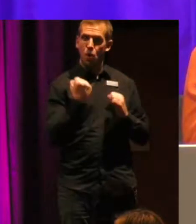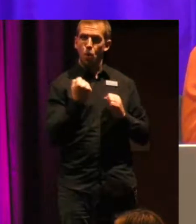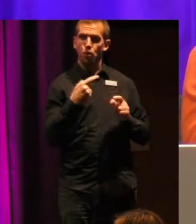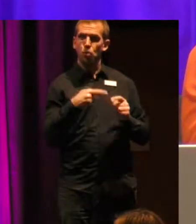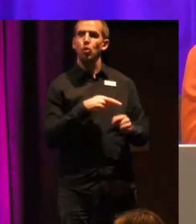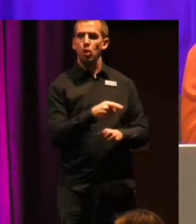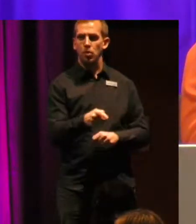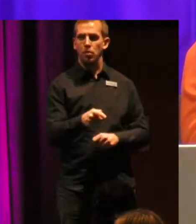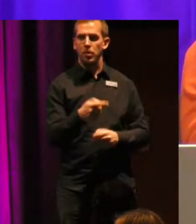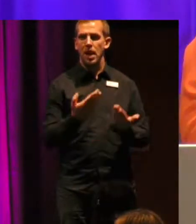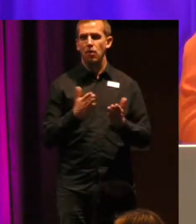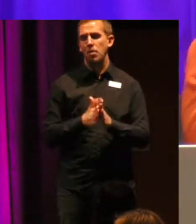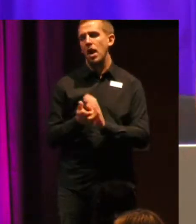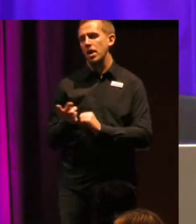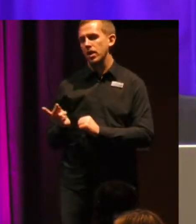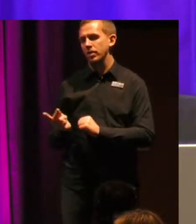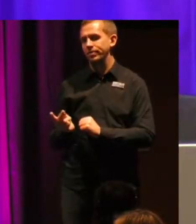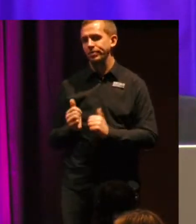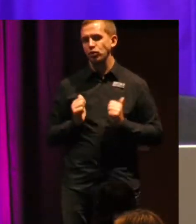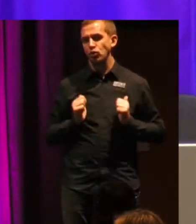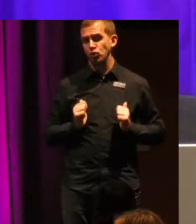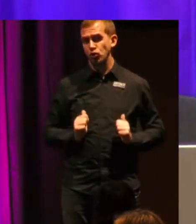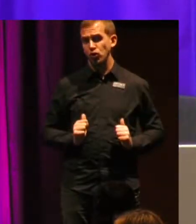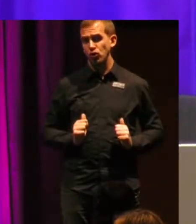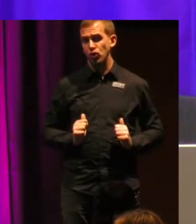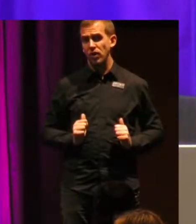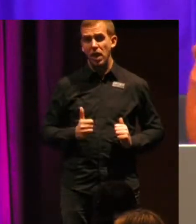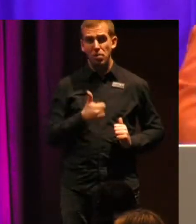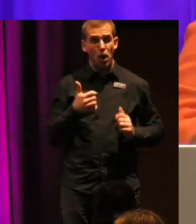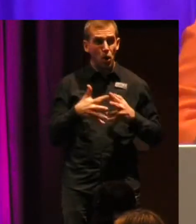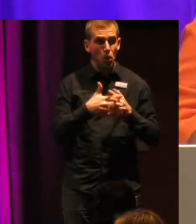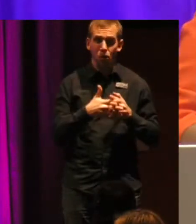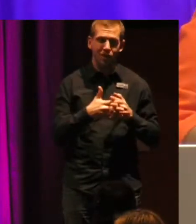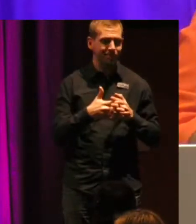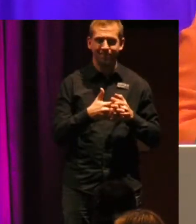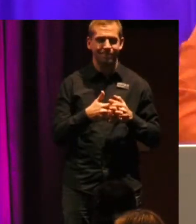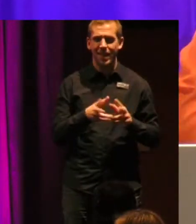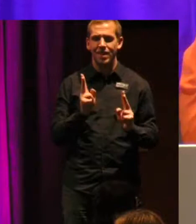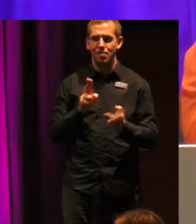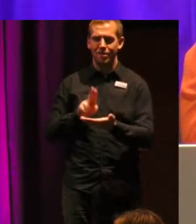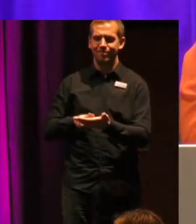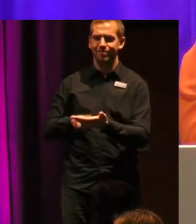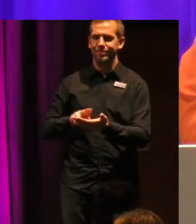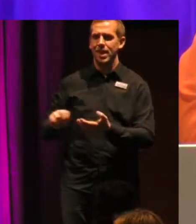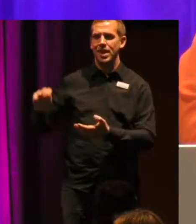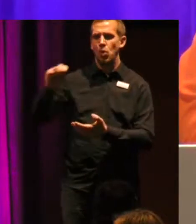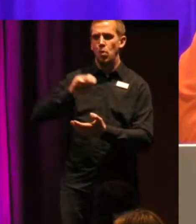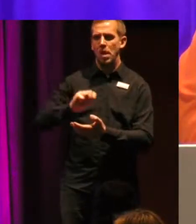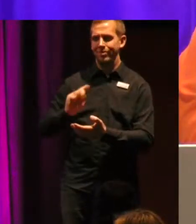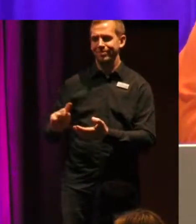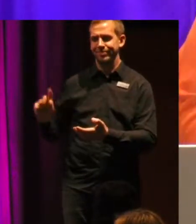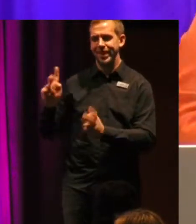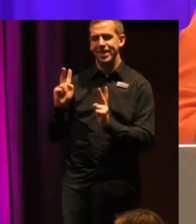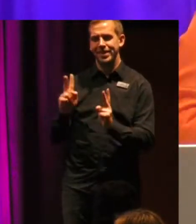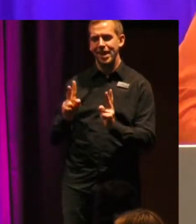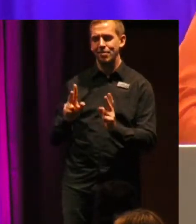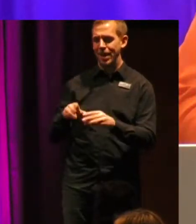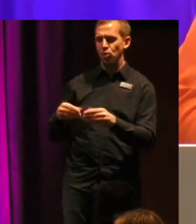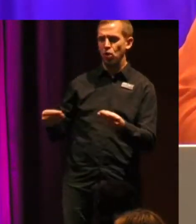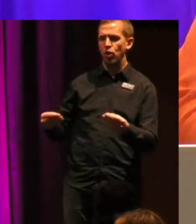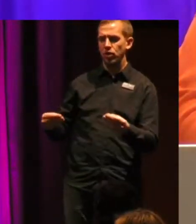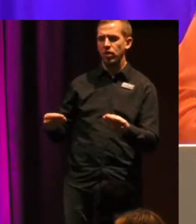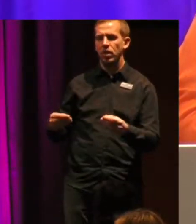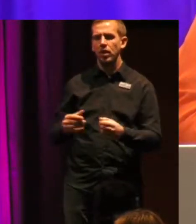threatening messages. And unfortunately, this isn't something we just found in the United States. We've actually been seeing it throughout Europe. And so this has also